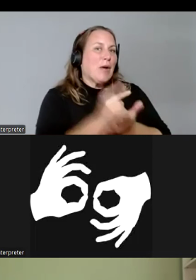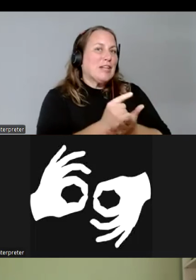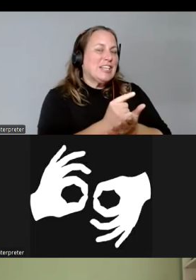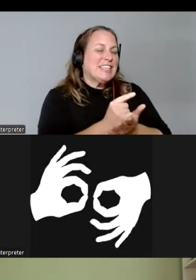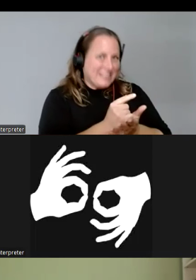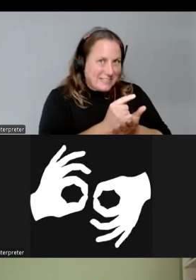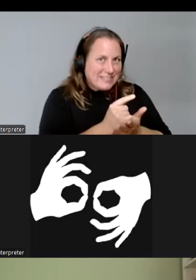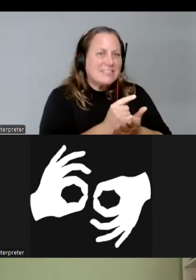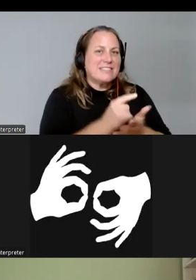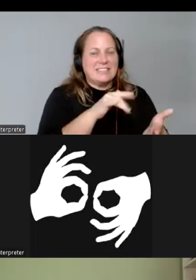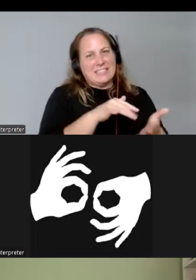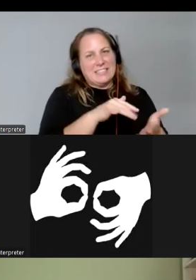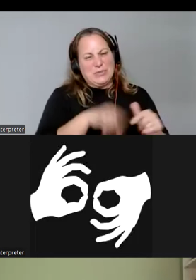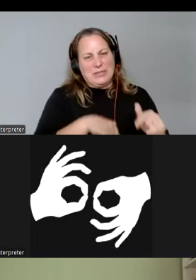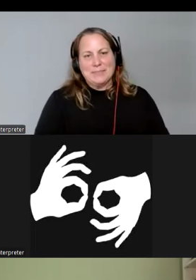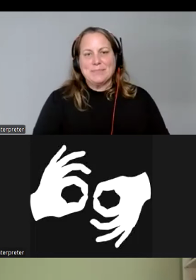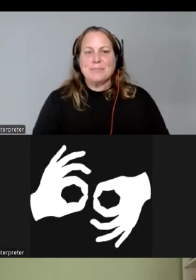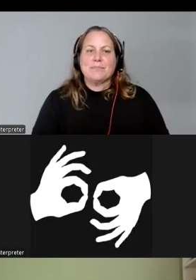please.